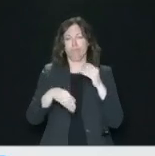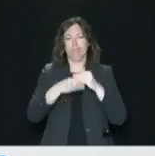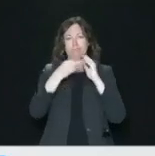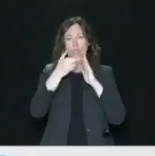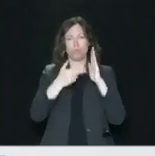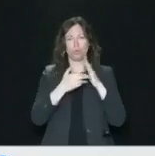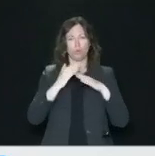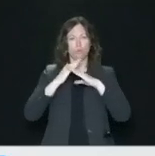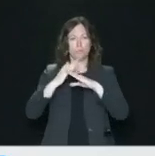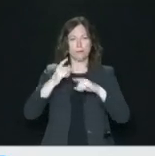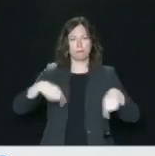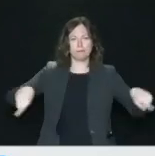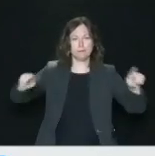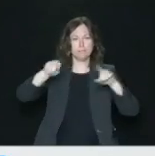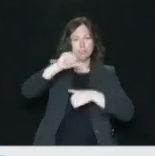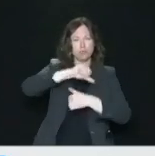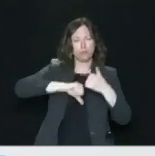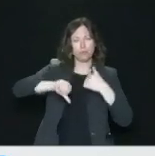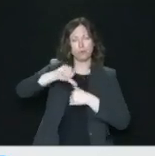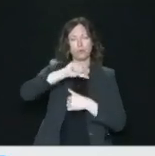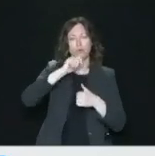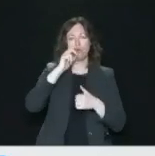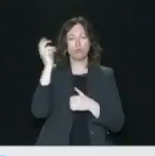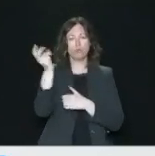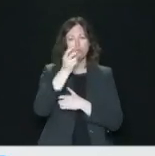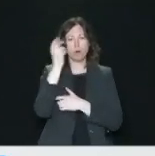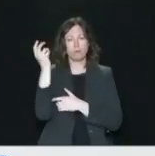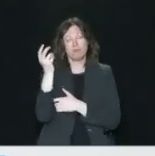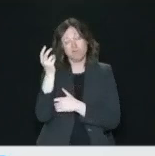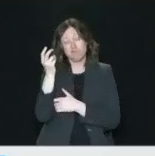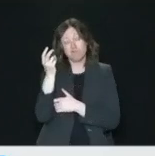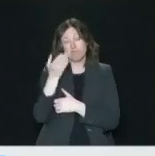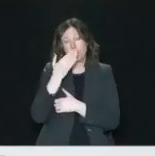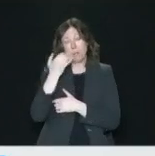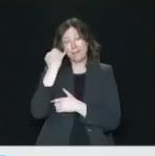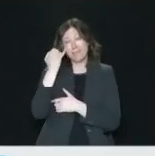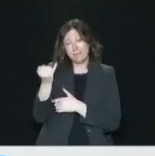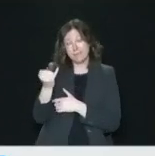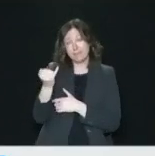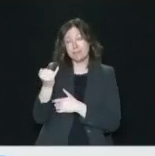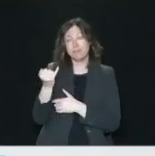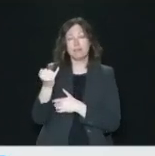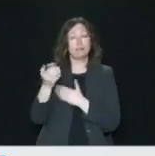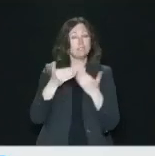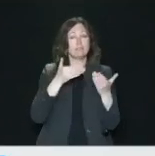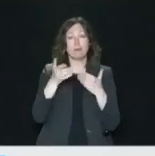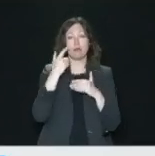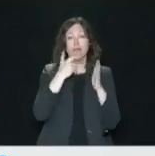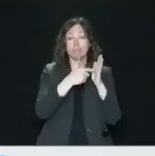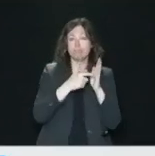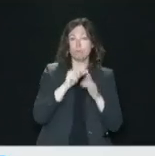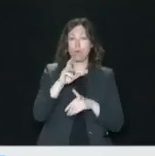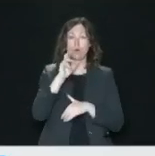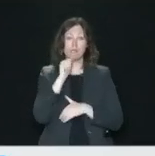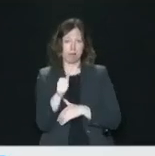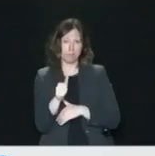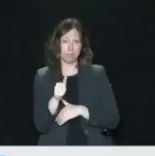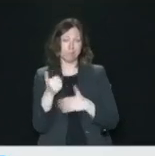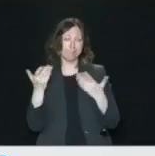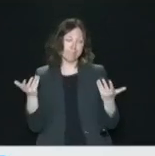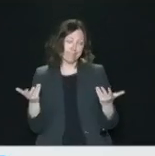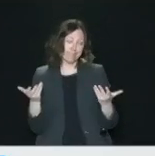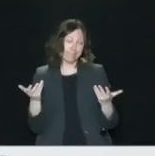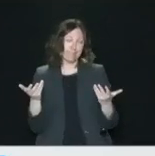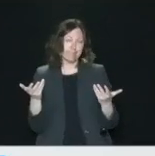been triple vaxxed and they've gotten COVID. That's anecdotal, of course. That's